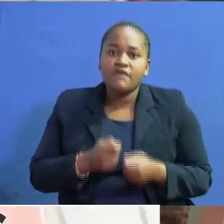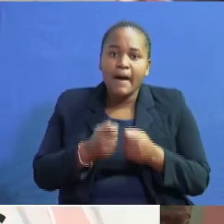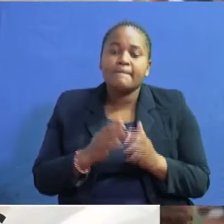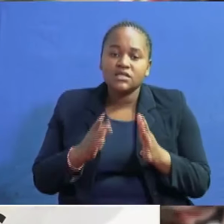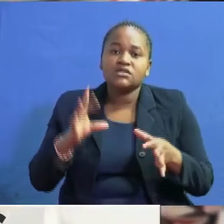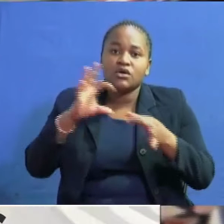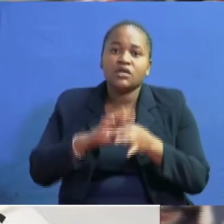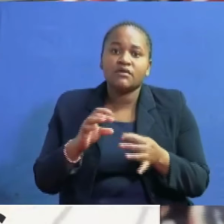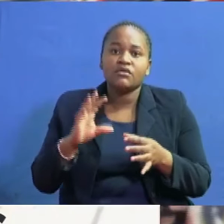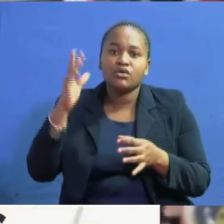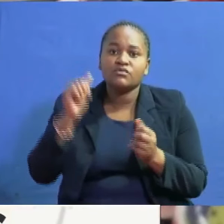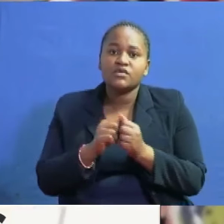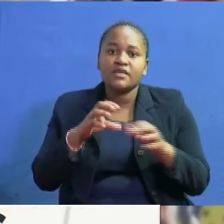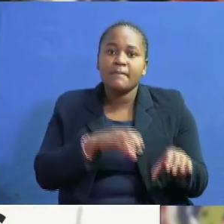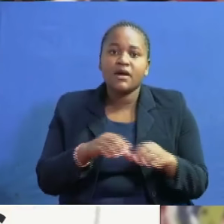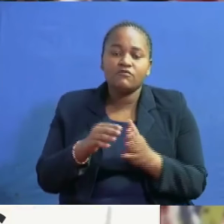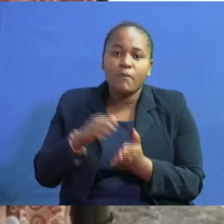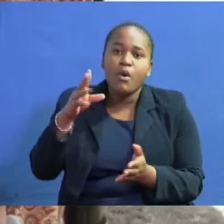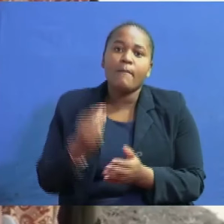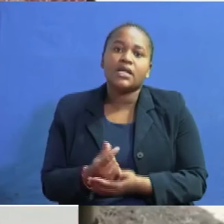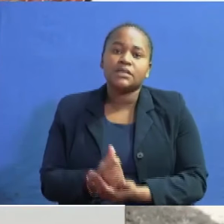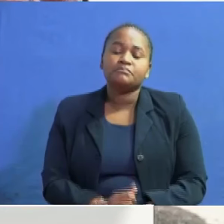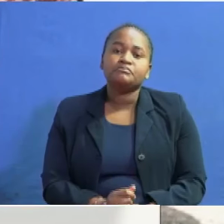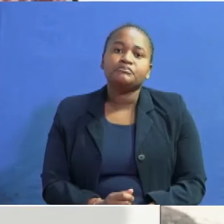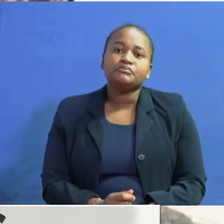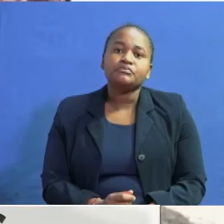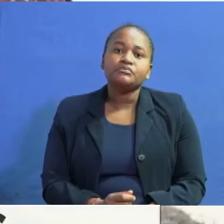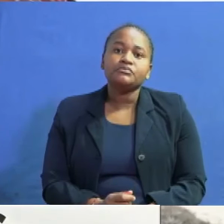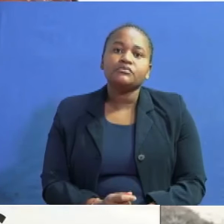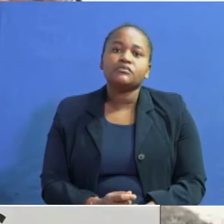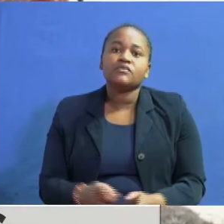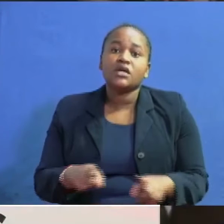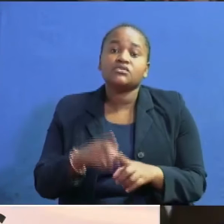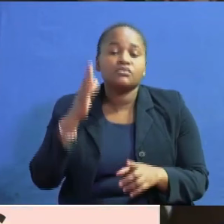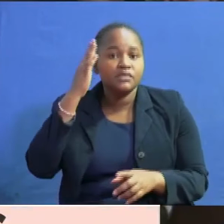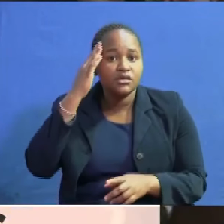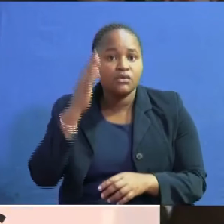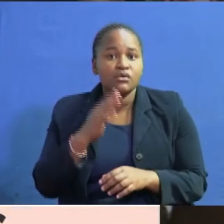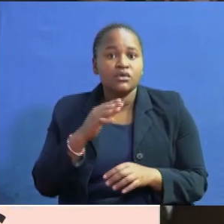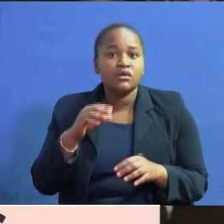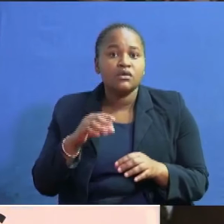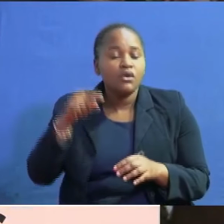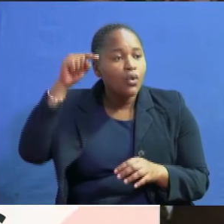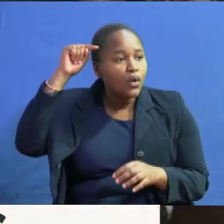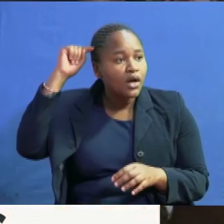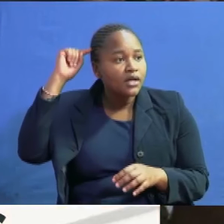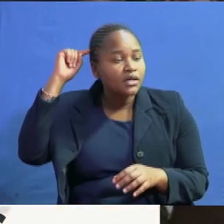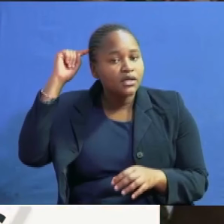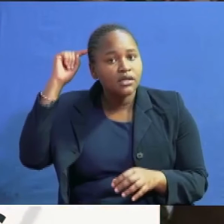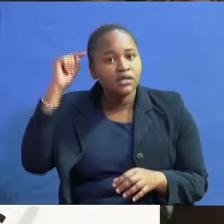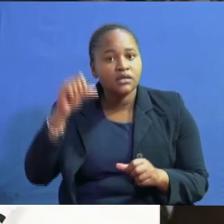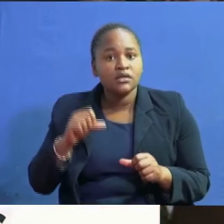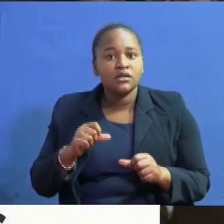their crops with the market for more money. As you might know that in organic, when you are